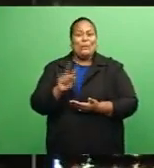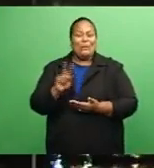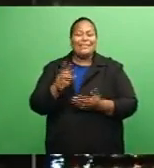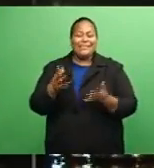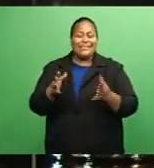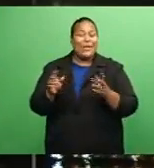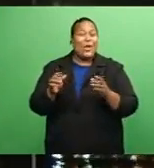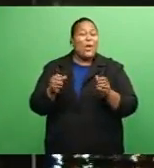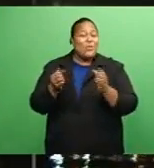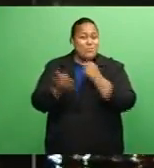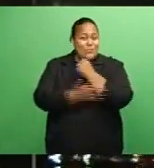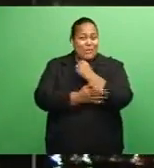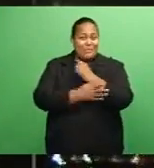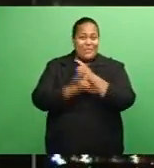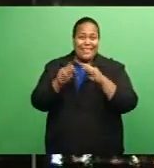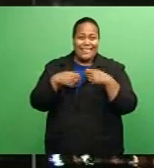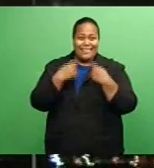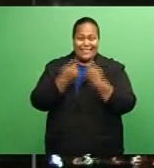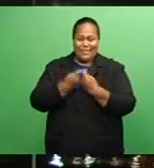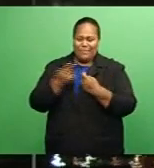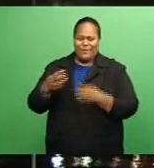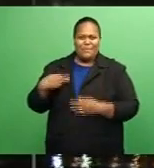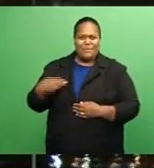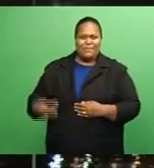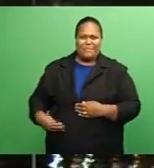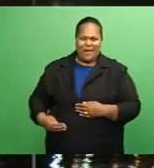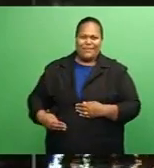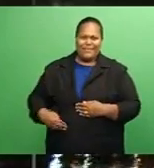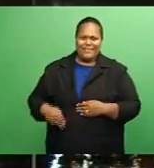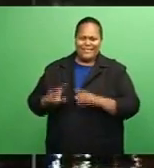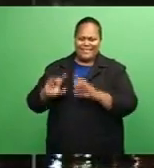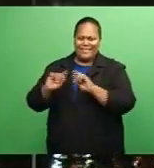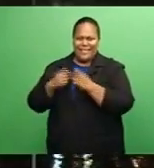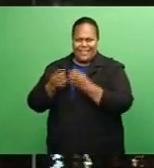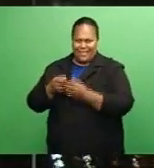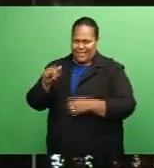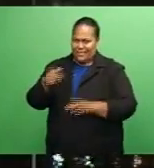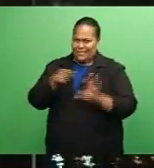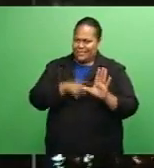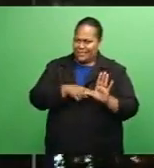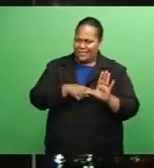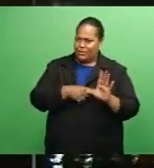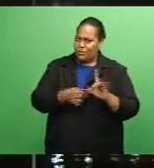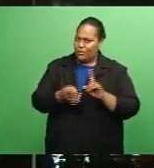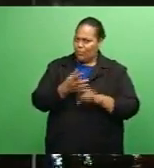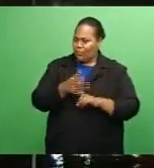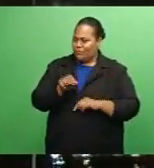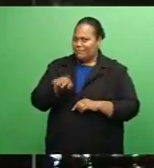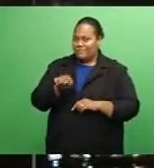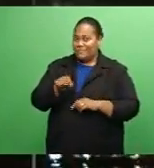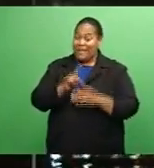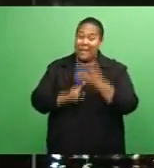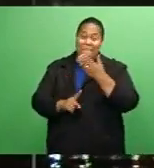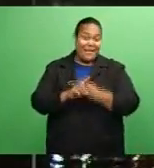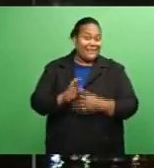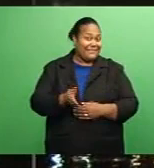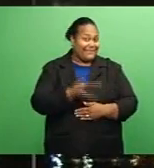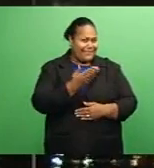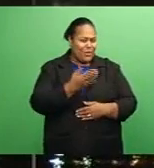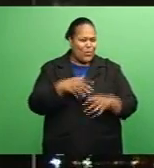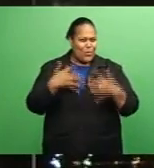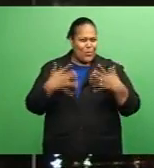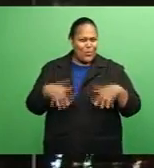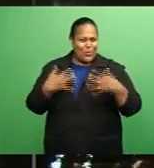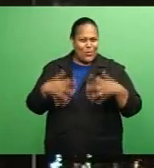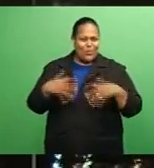in the Fiji Bitter Marist Sevens tournament this year. Taraki was one of the key players who has shown some outstanding